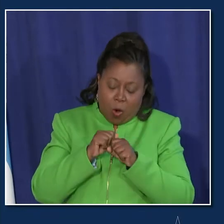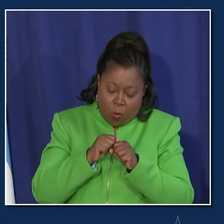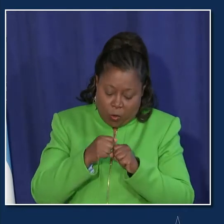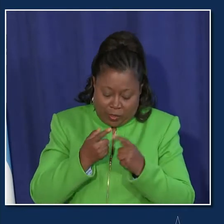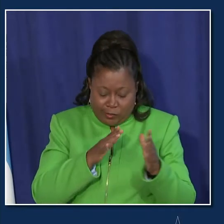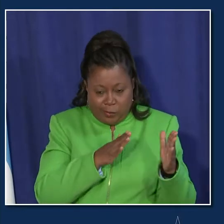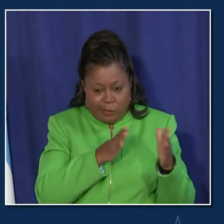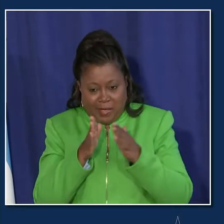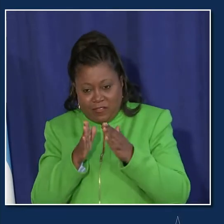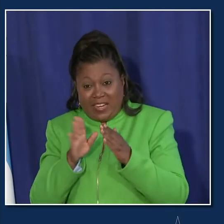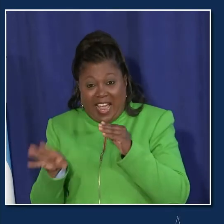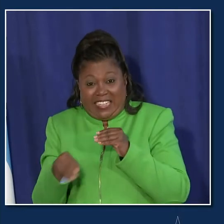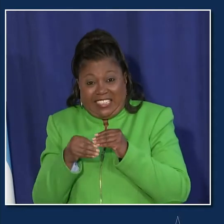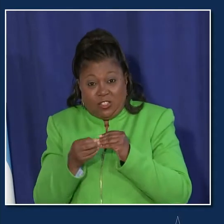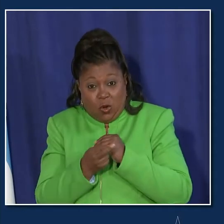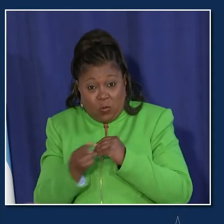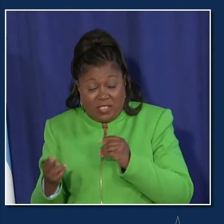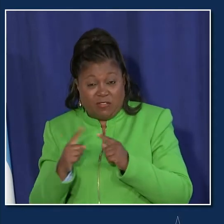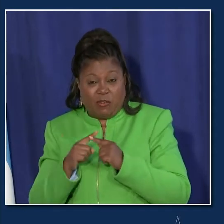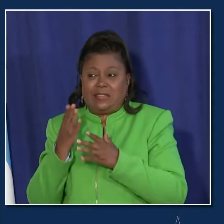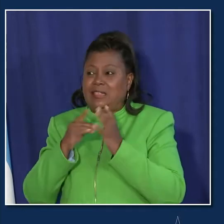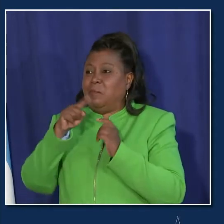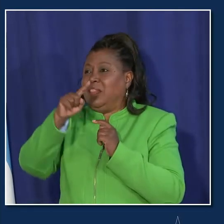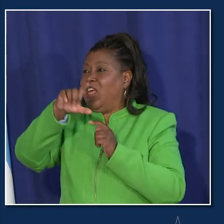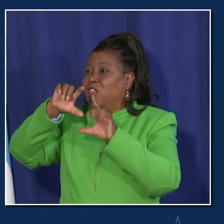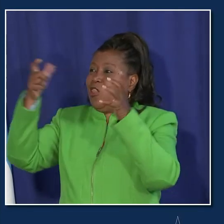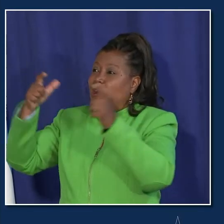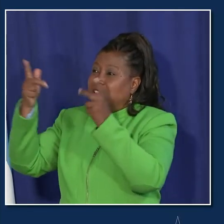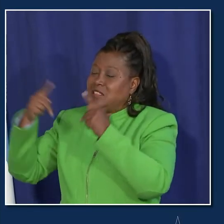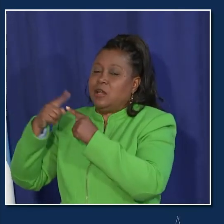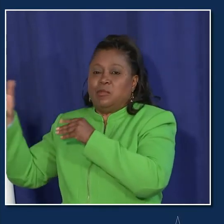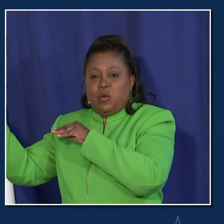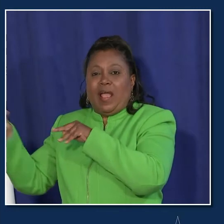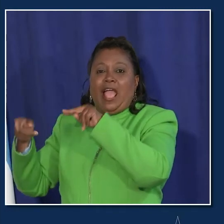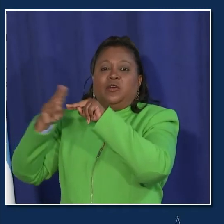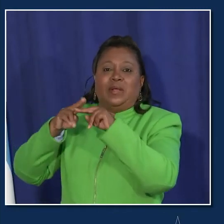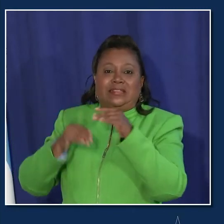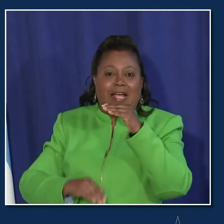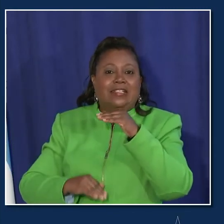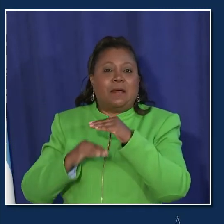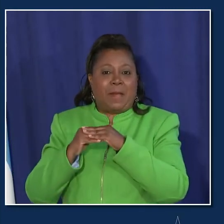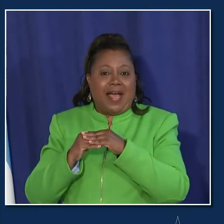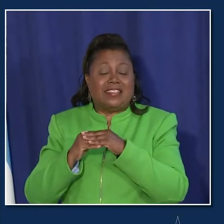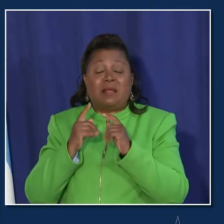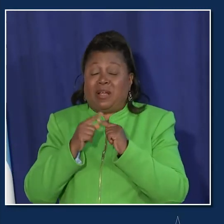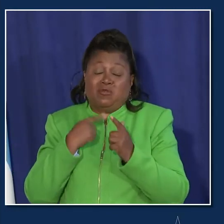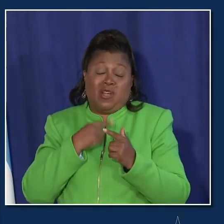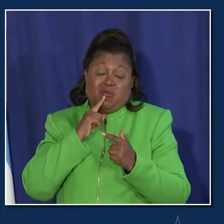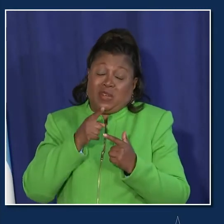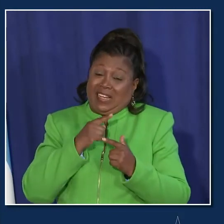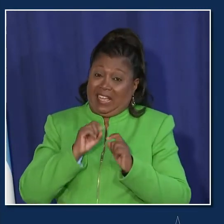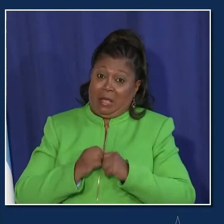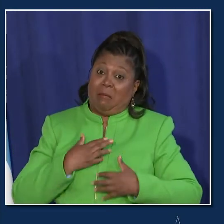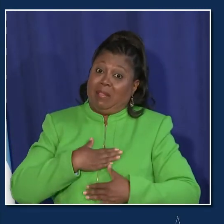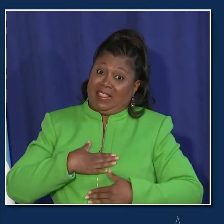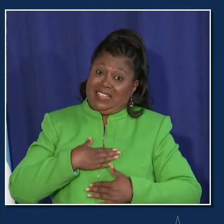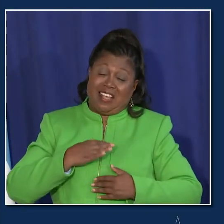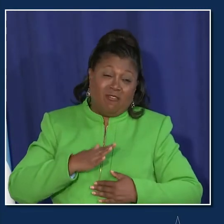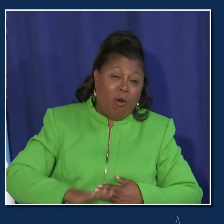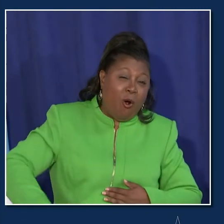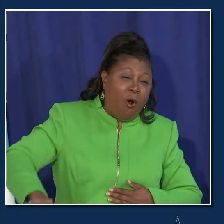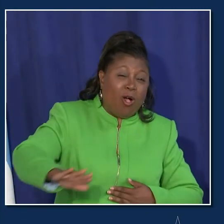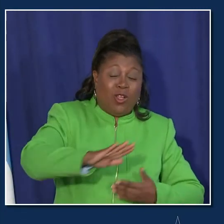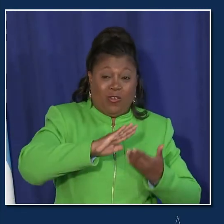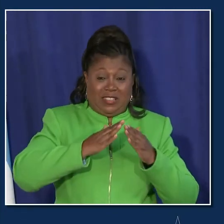to pivot actually additional resources from some of these larger centers to be able to increase that capacity, because we've been really pleased how all over the